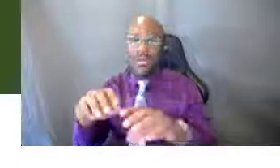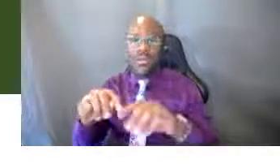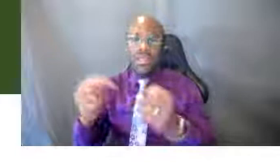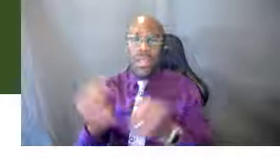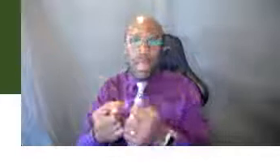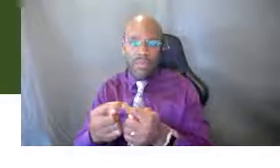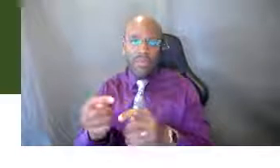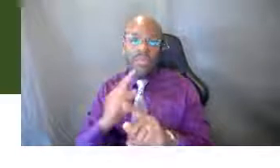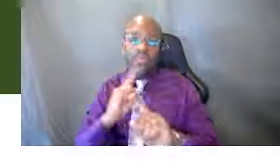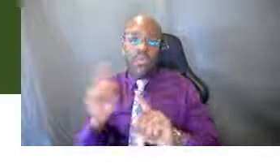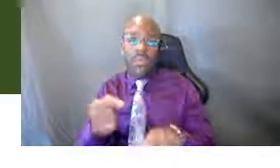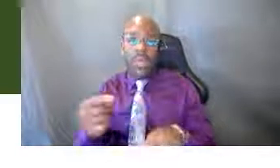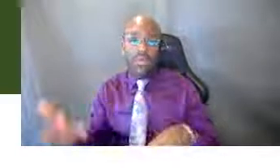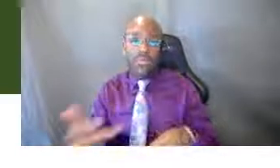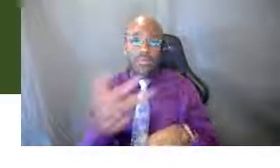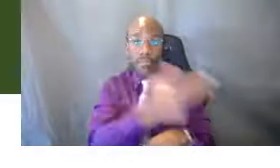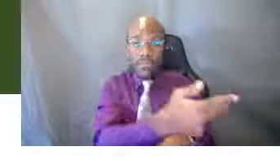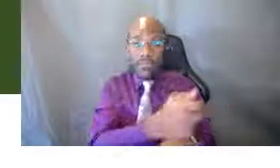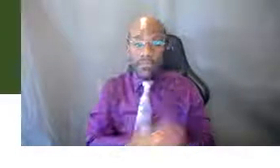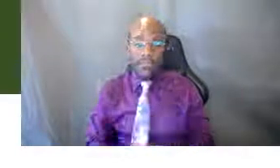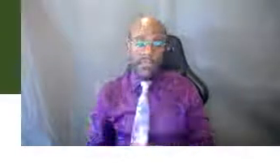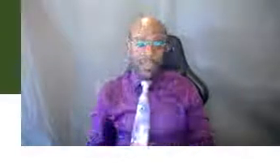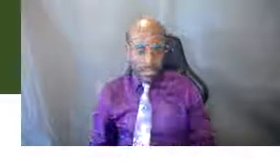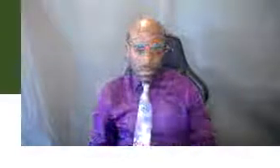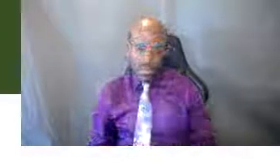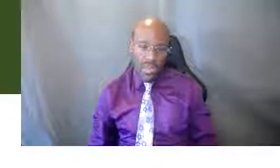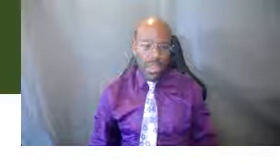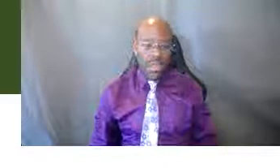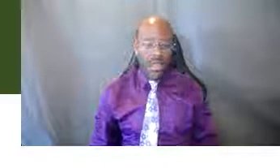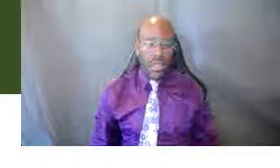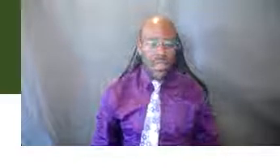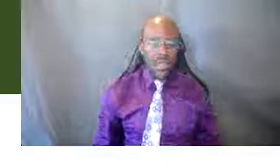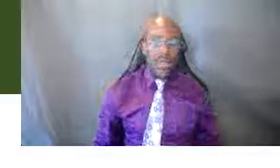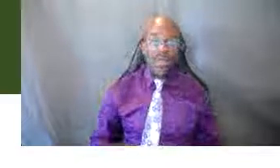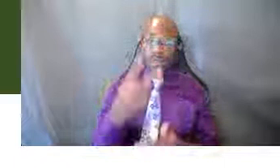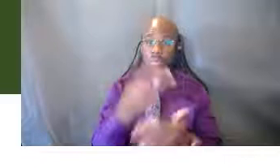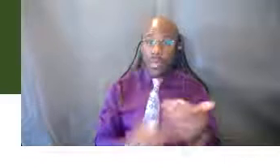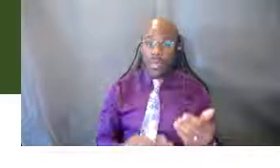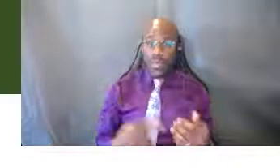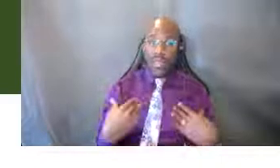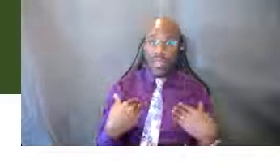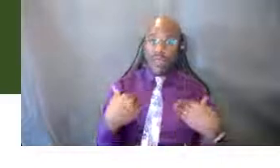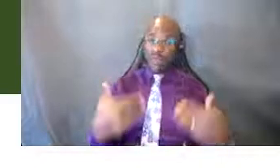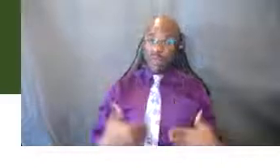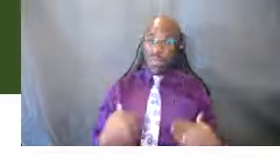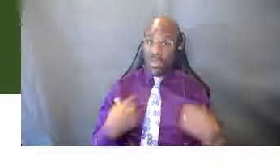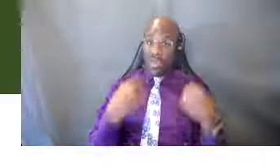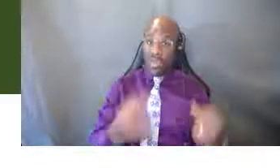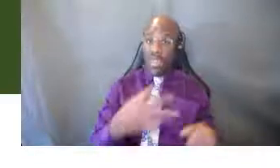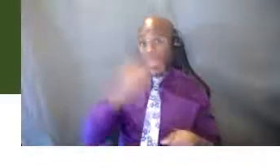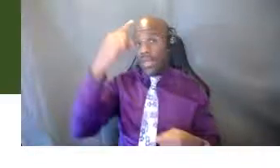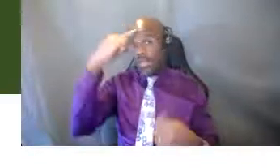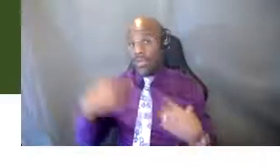And then both medical and mental health members of mobile crisis teams receive extensive training, which